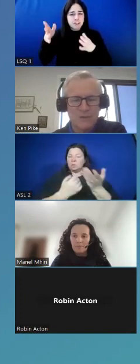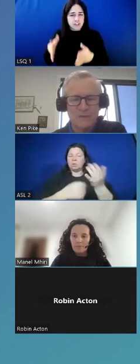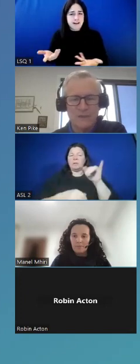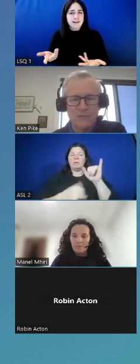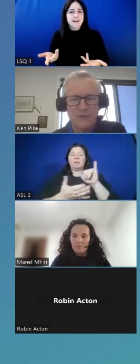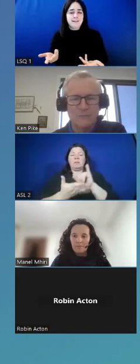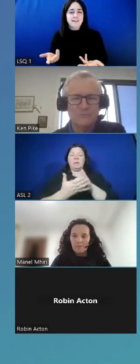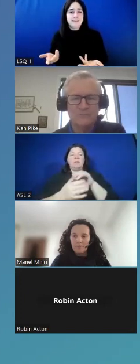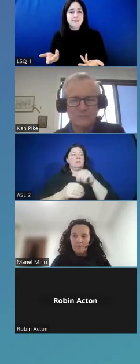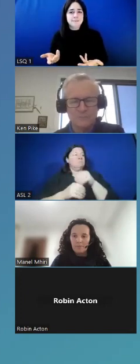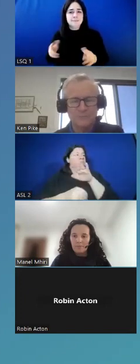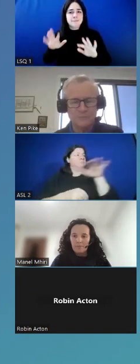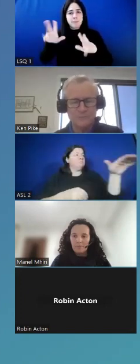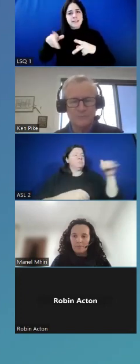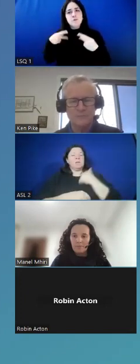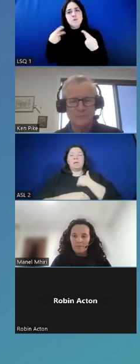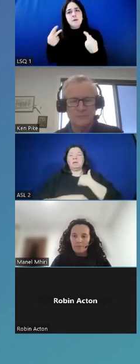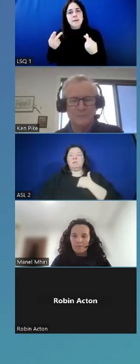exist across the country.